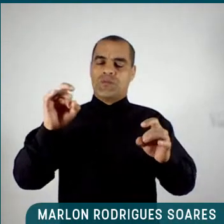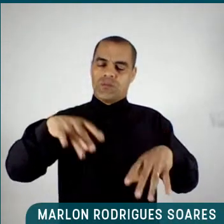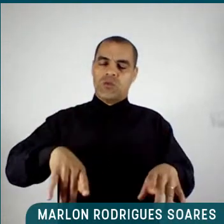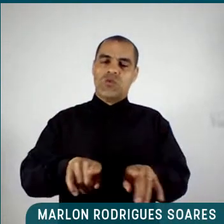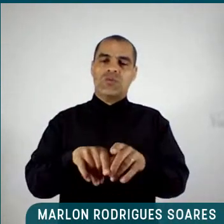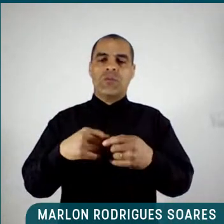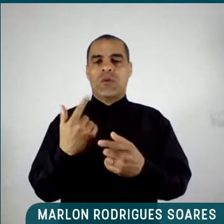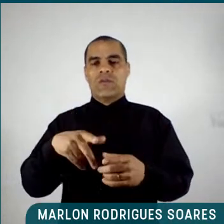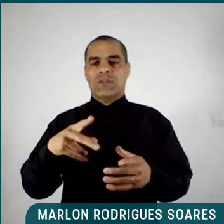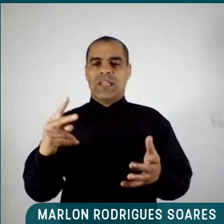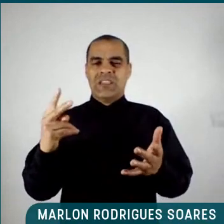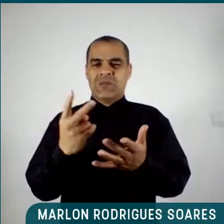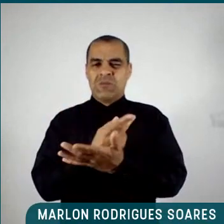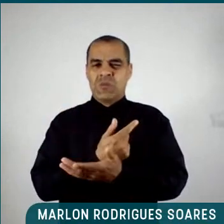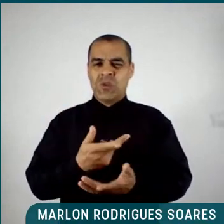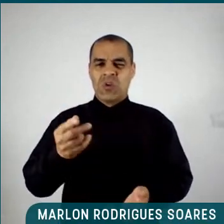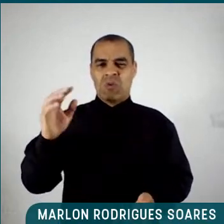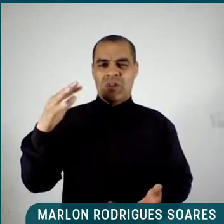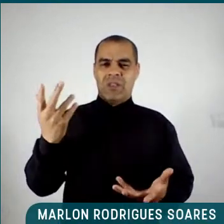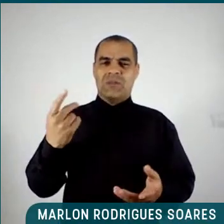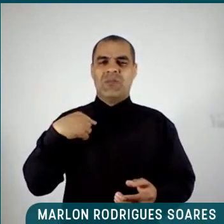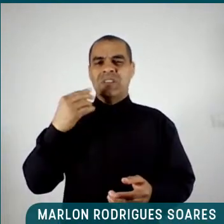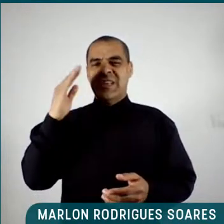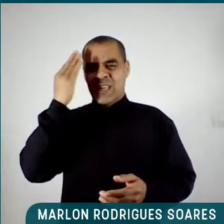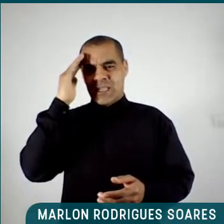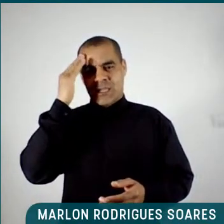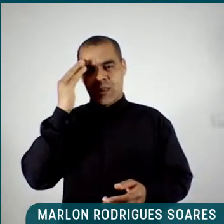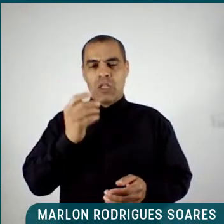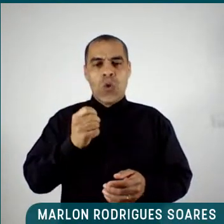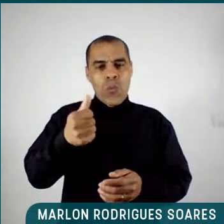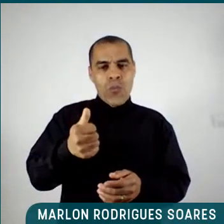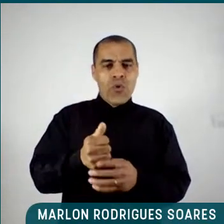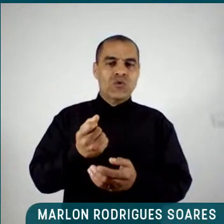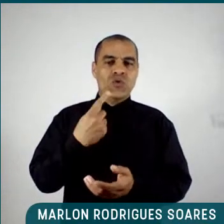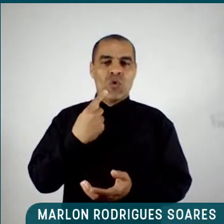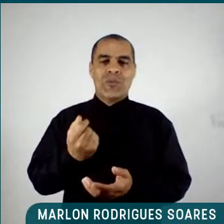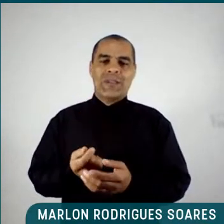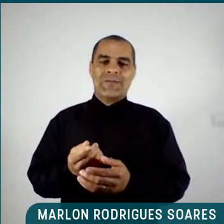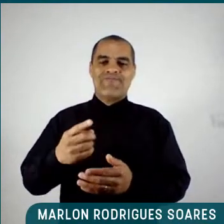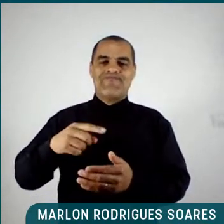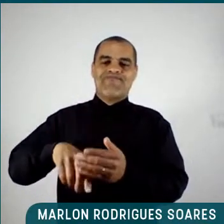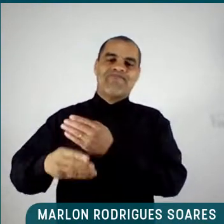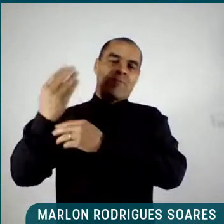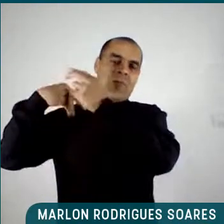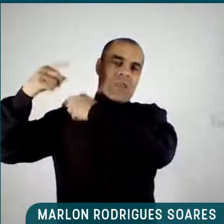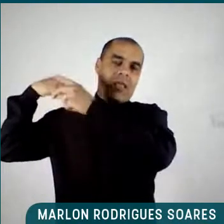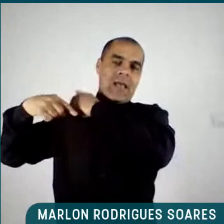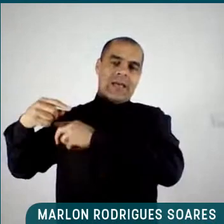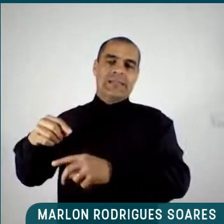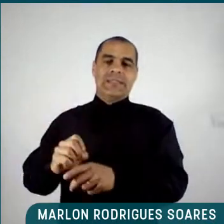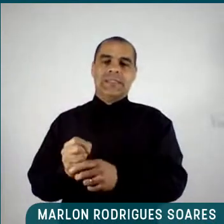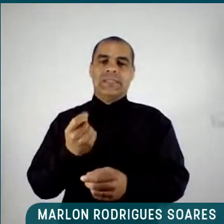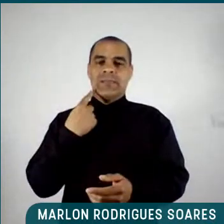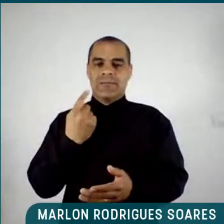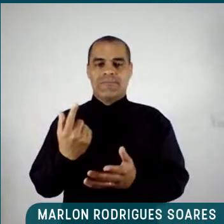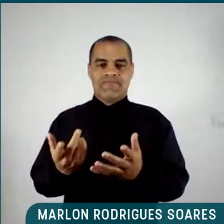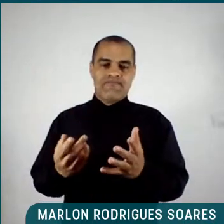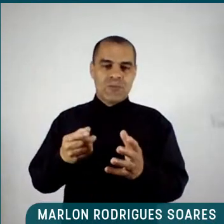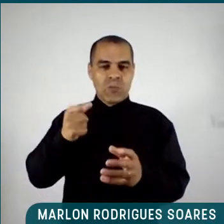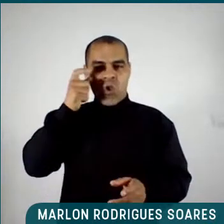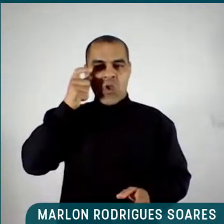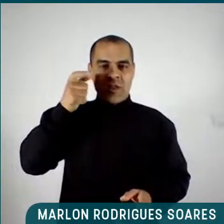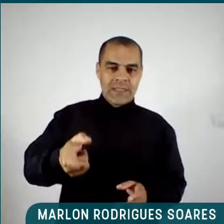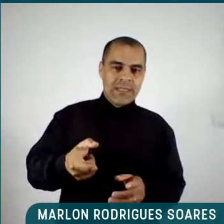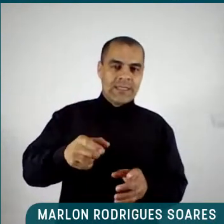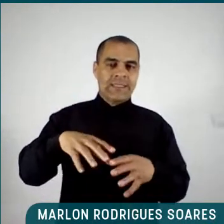do you think that it's so difficult to talk about gender? And it would be interesting to understand the roots of the problem. Perhaps